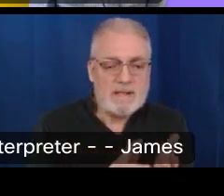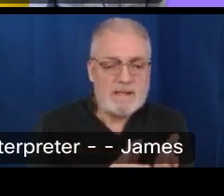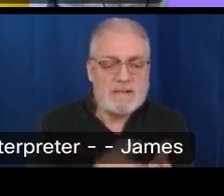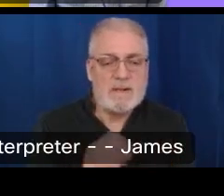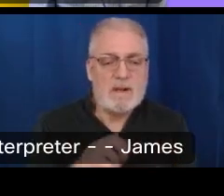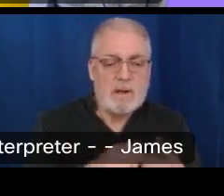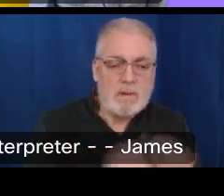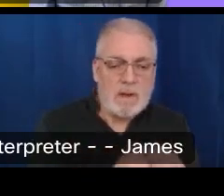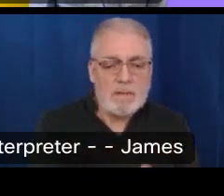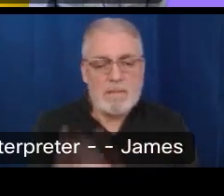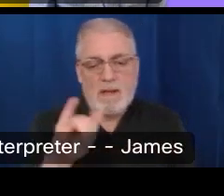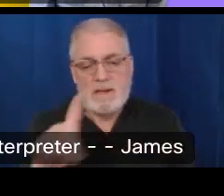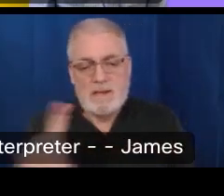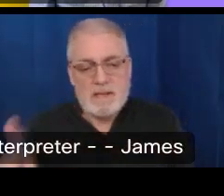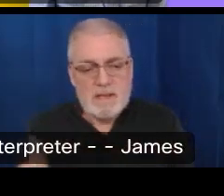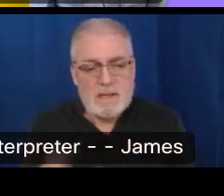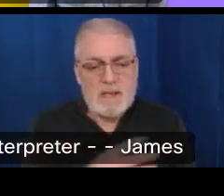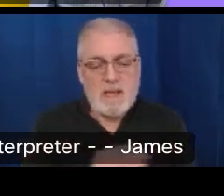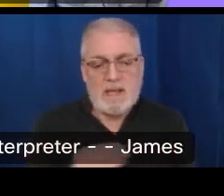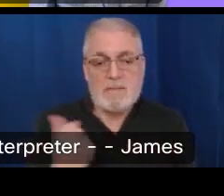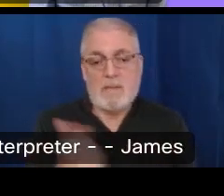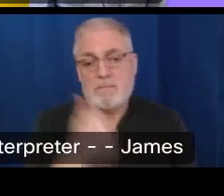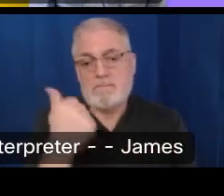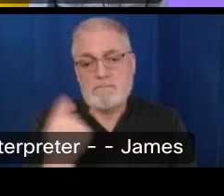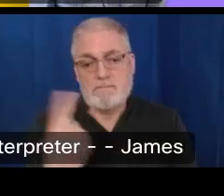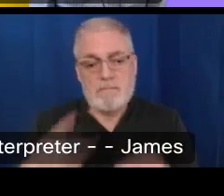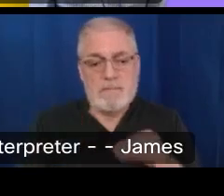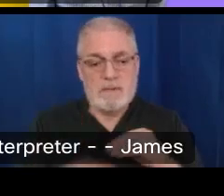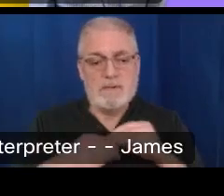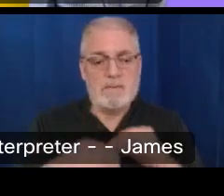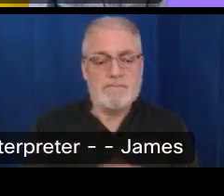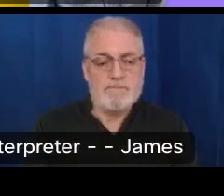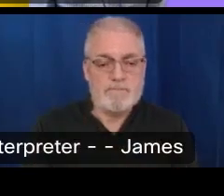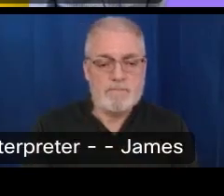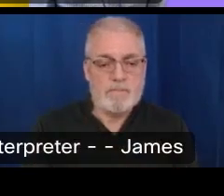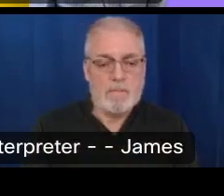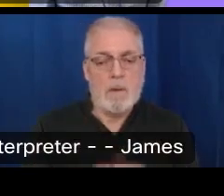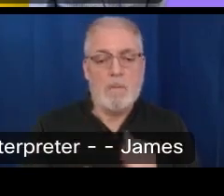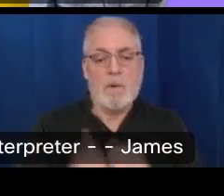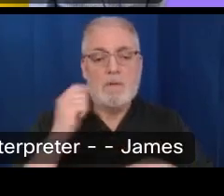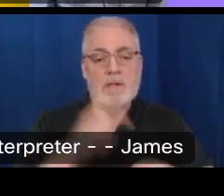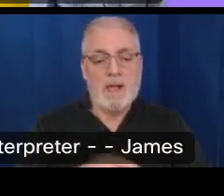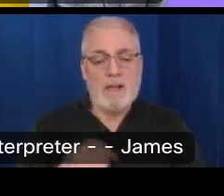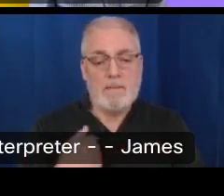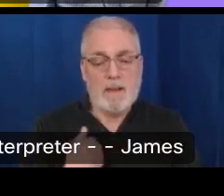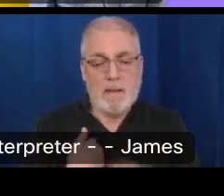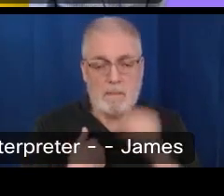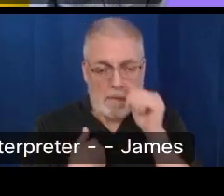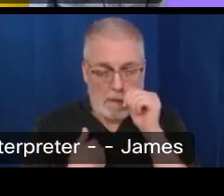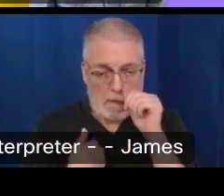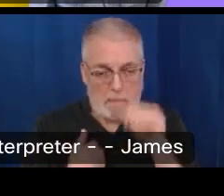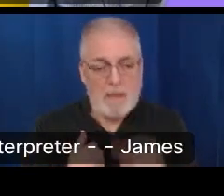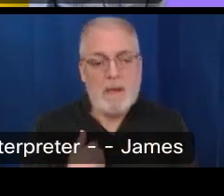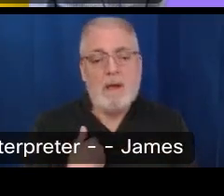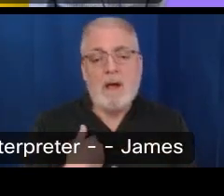CPEPs, and on inpatient psychiatric units or pediatric units who were cleared for discharge but that haven't been able to